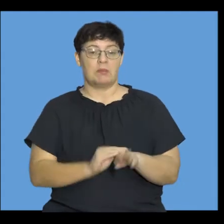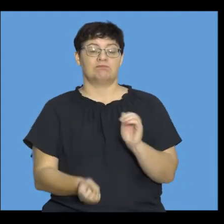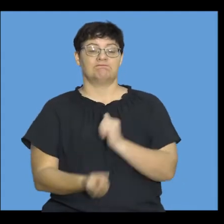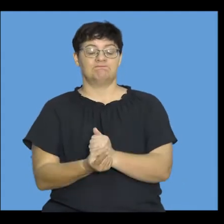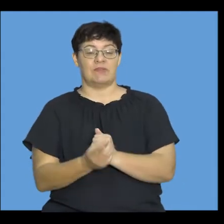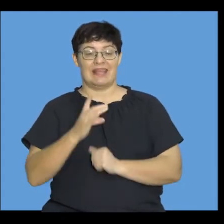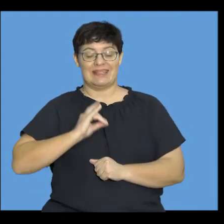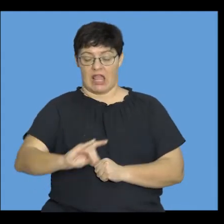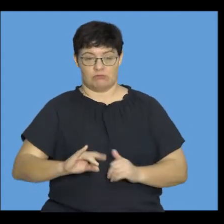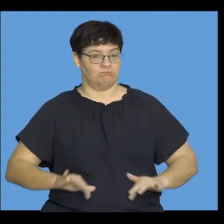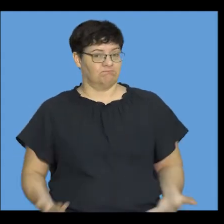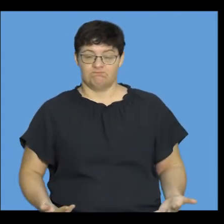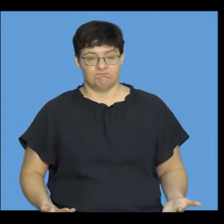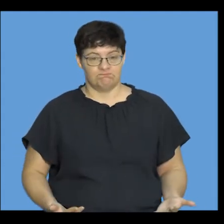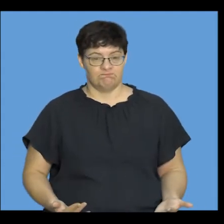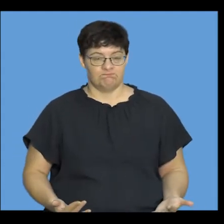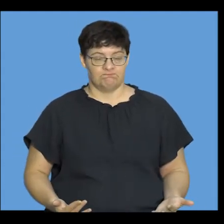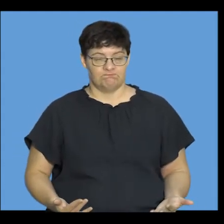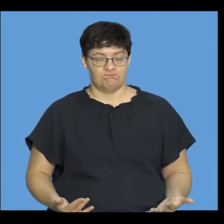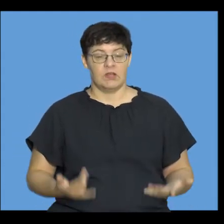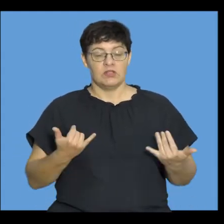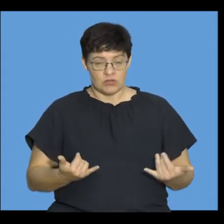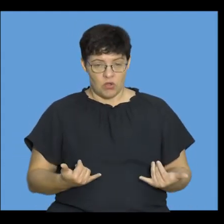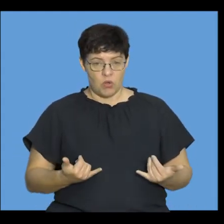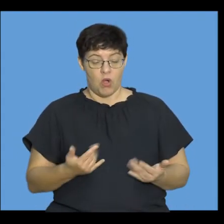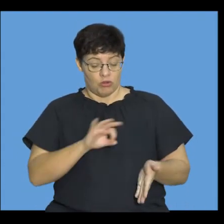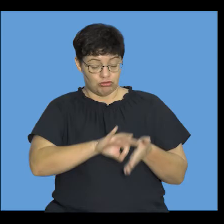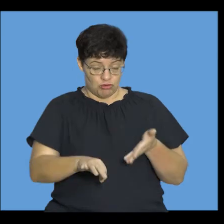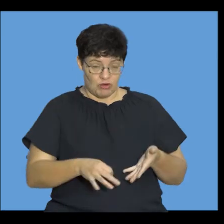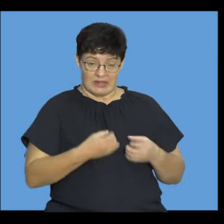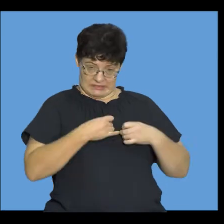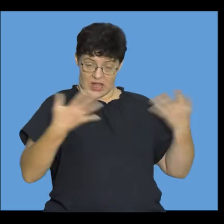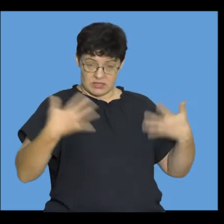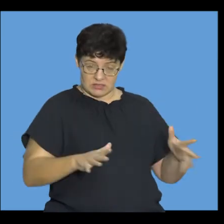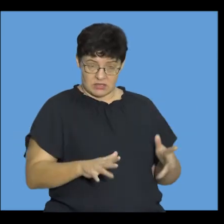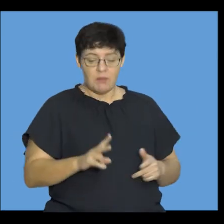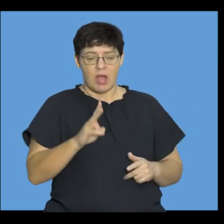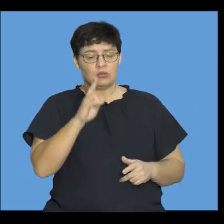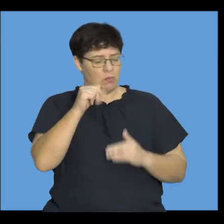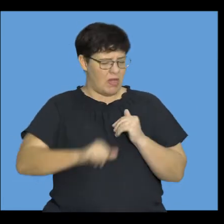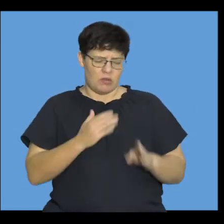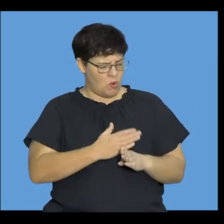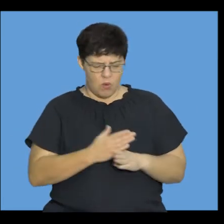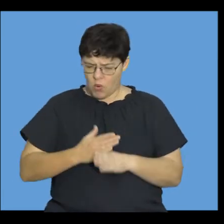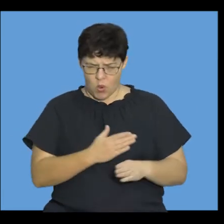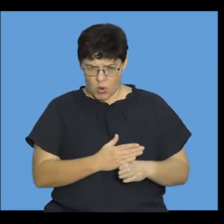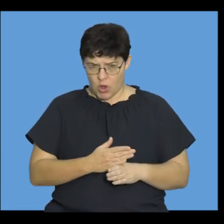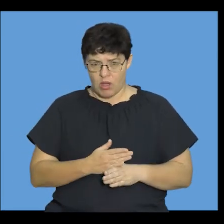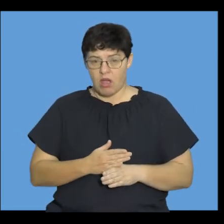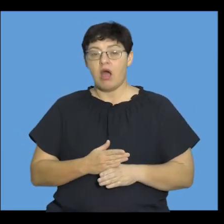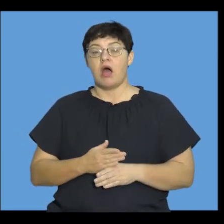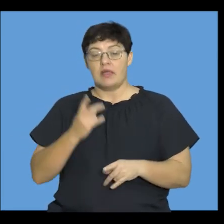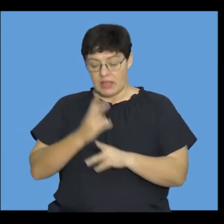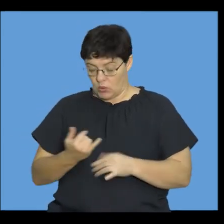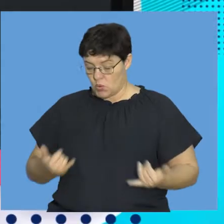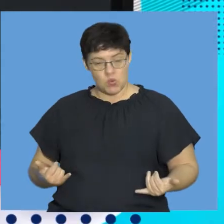cash flow problems. Now, she's in a situation, she's taken on the contract, 2 months